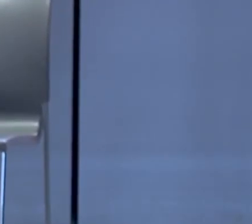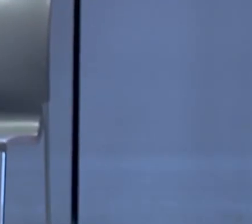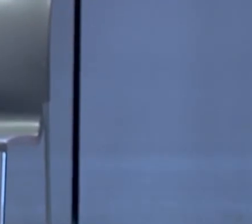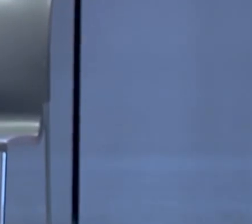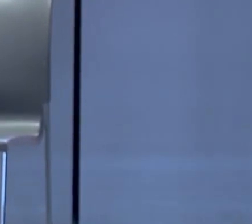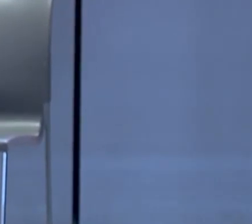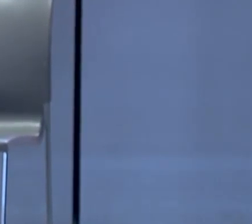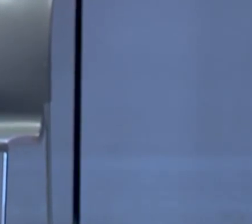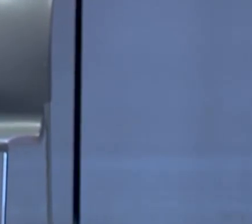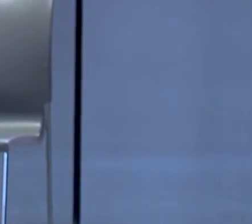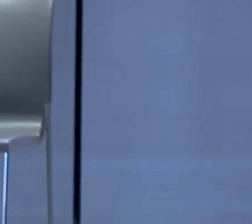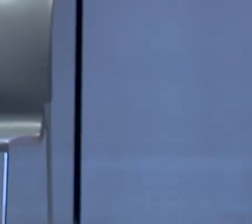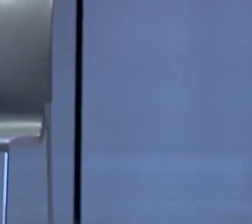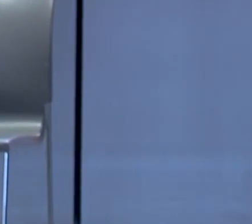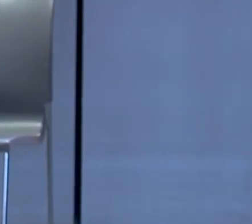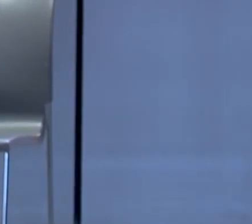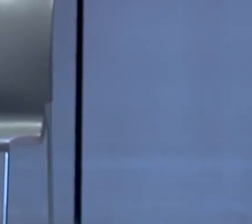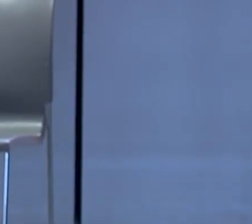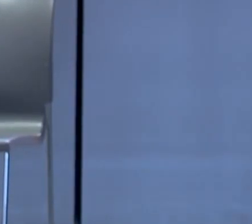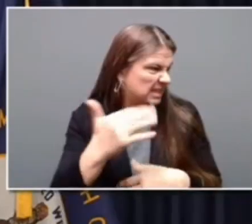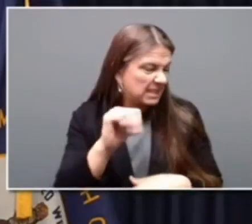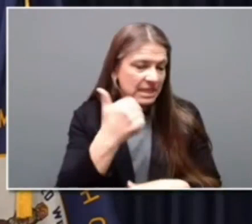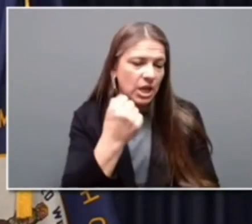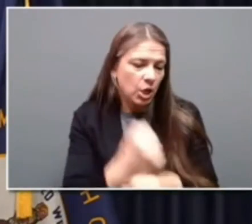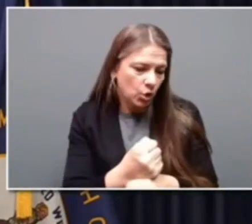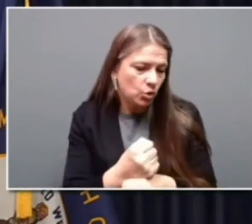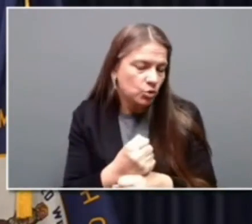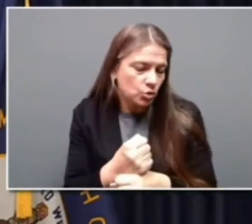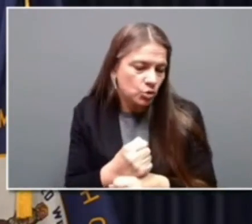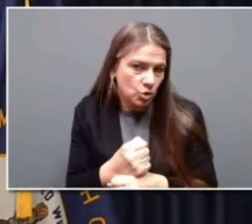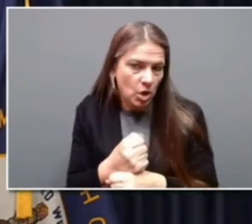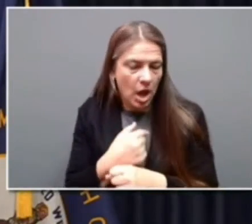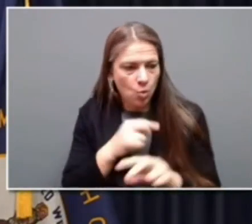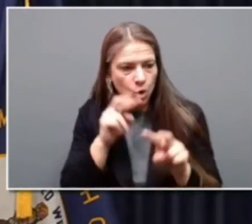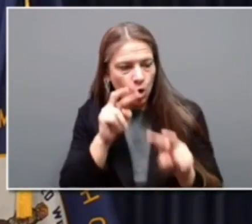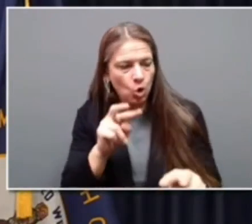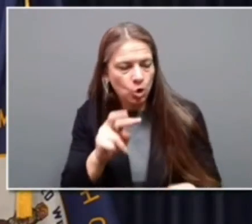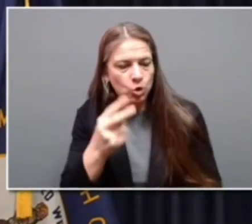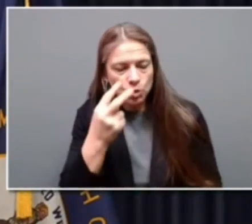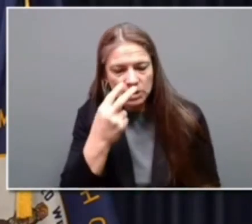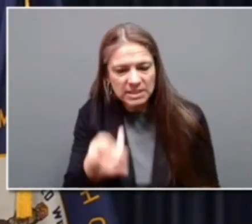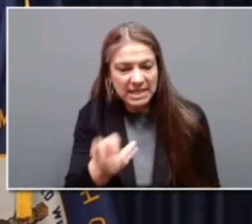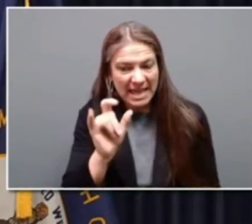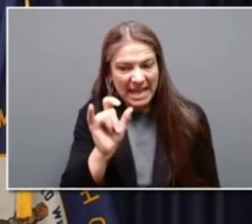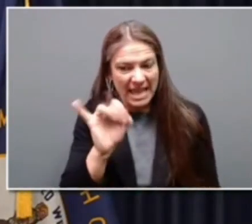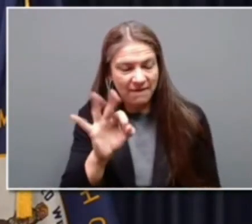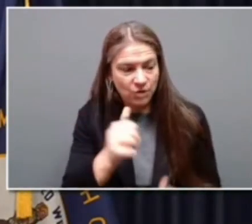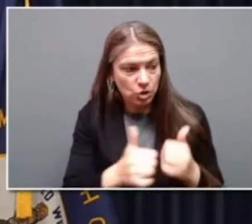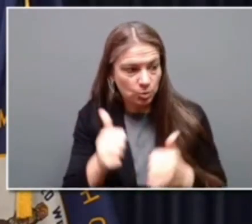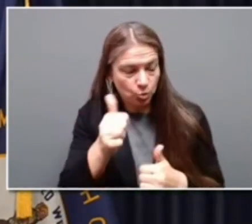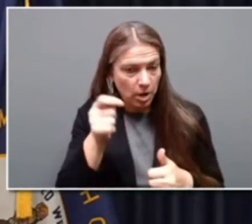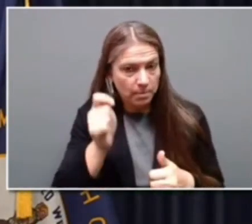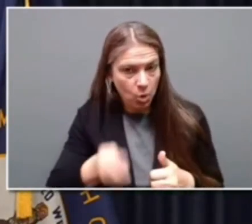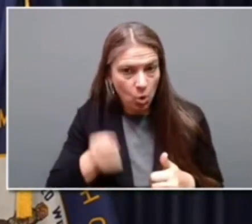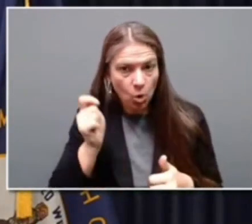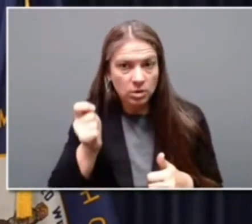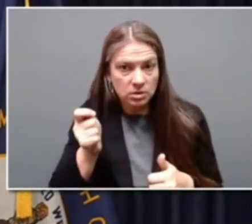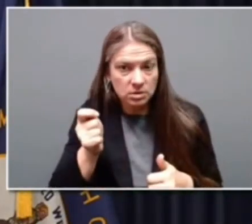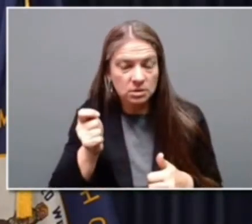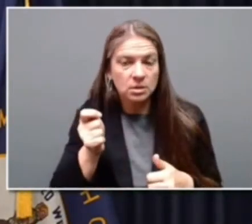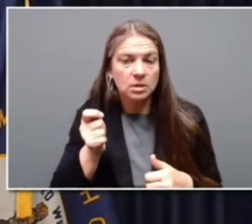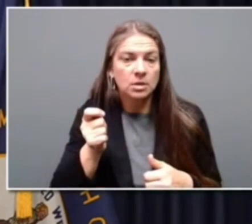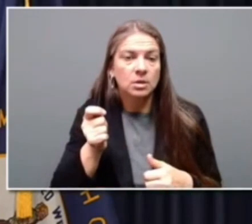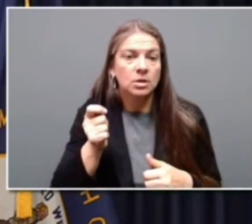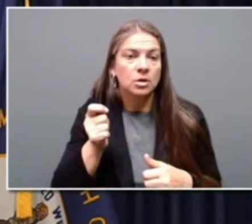redistricting decision in 2022. I'll be looking to see if the Supreme Court ruled how I think they